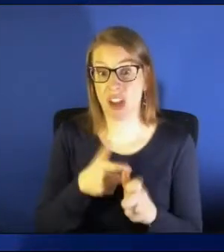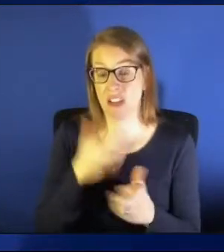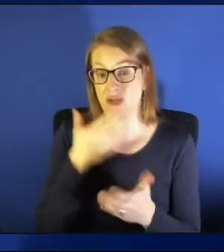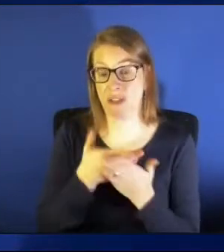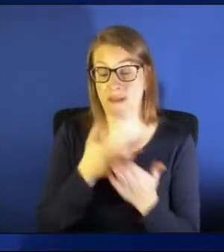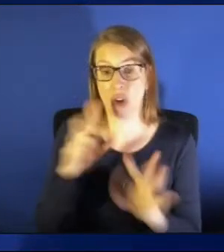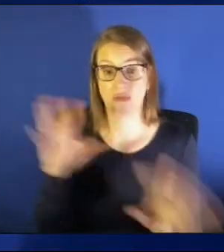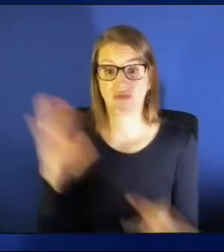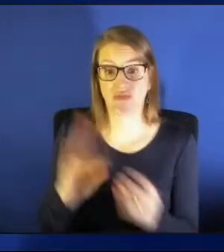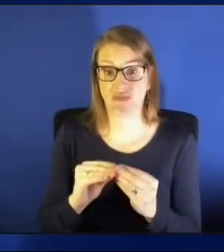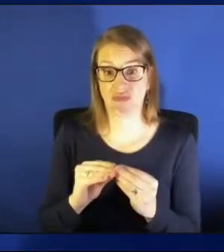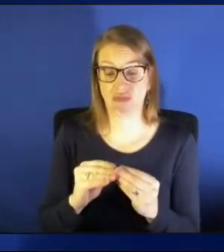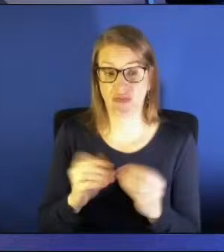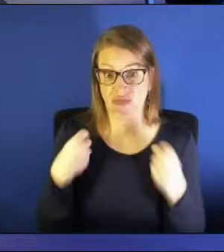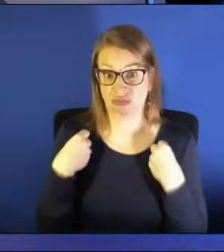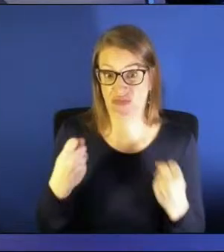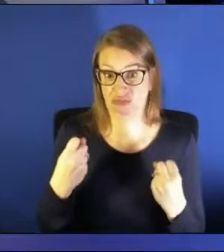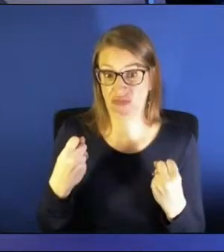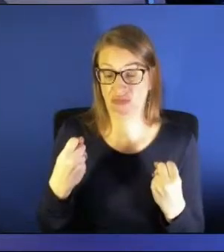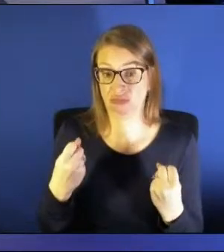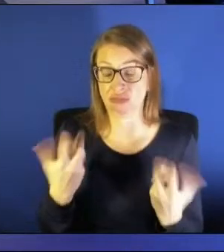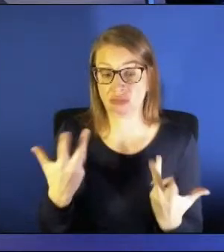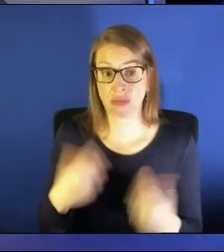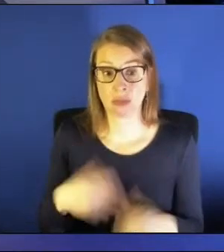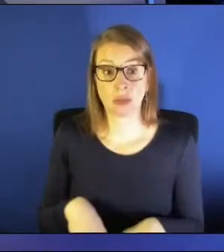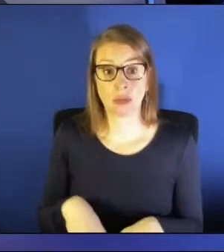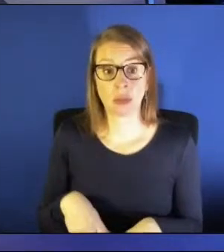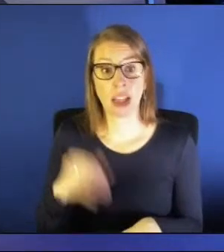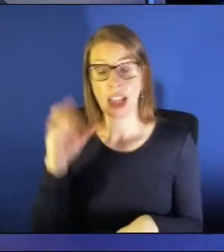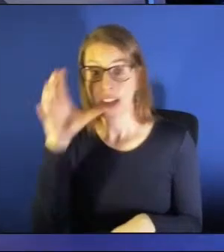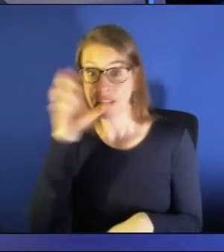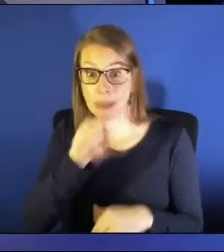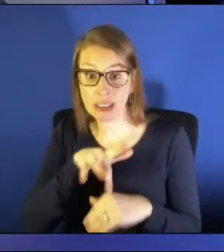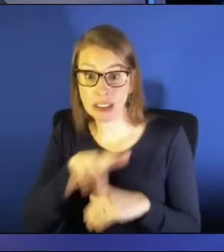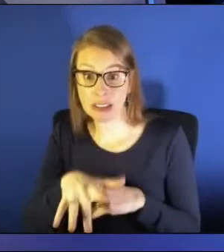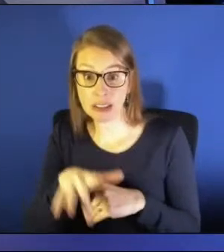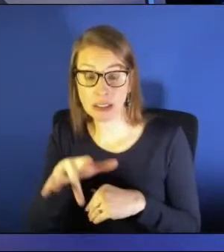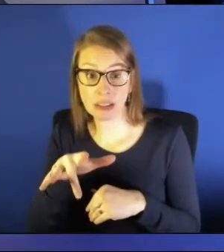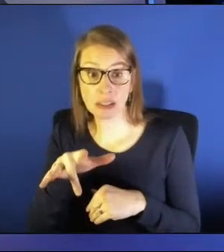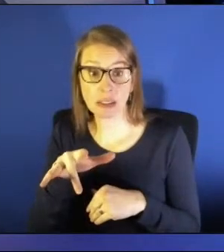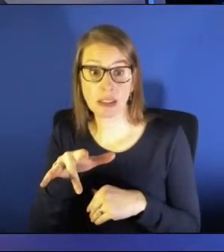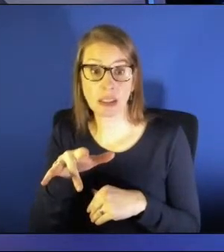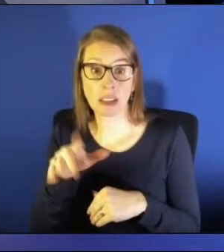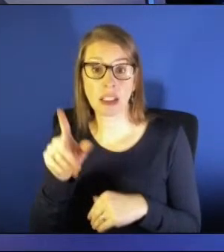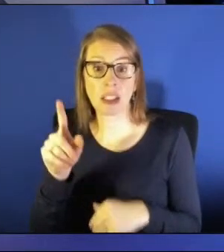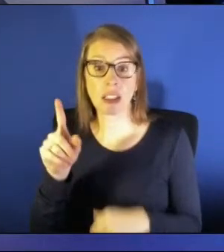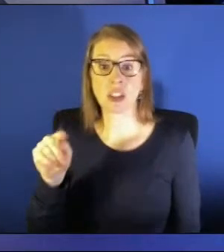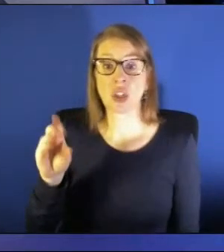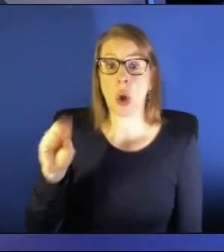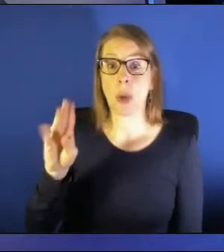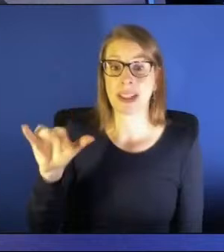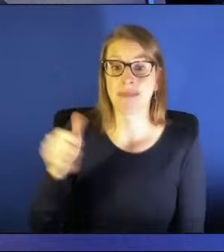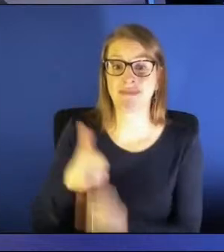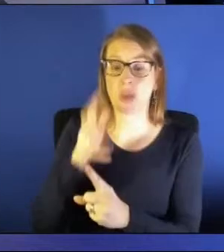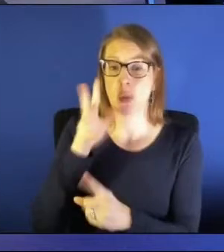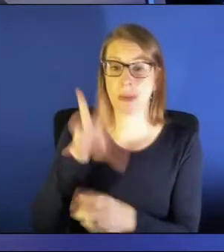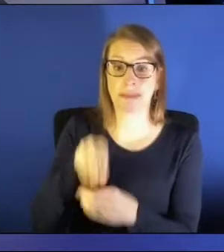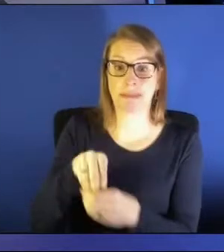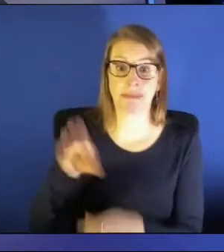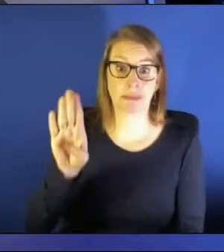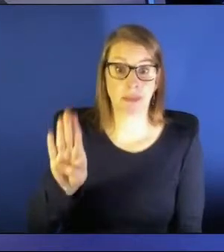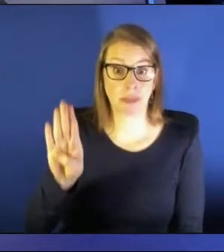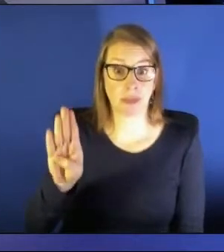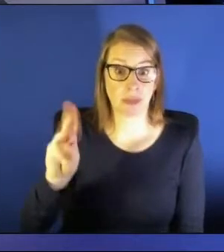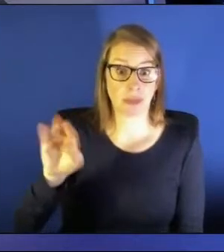those attributes. And if you missed it earlier, Dr. Toby is going to be running in the Boston Marathon next month, correct? In